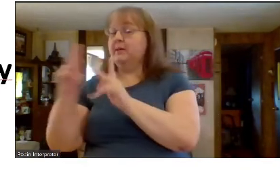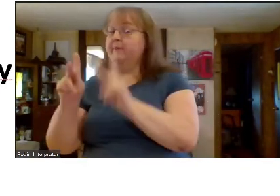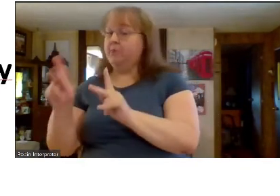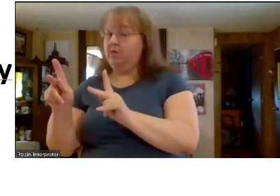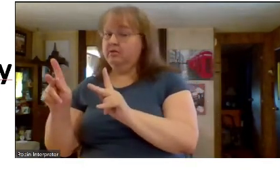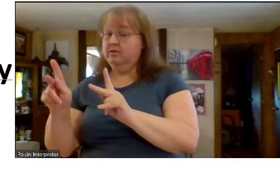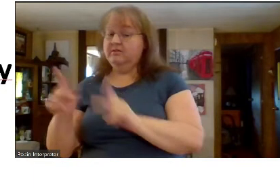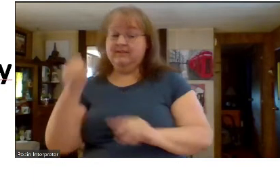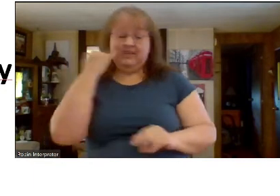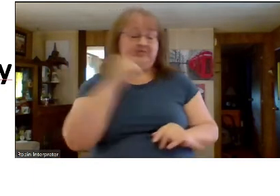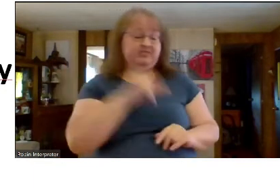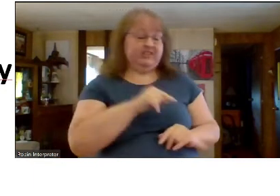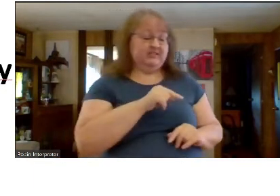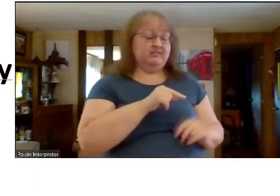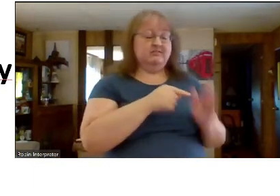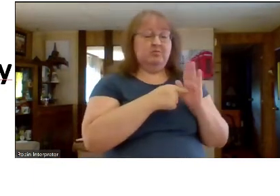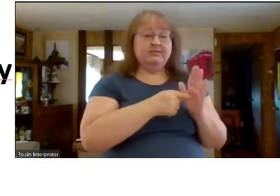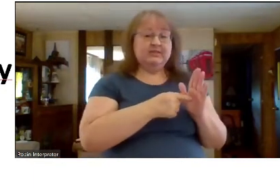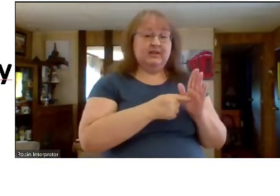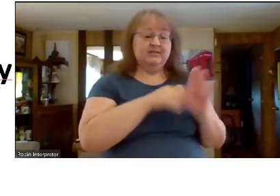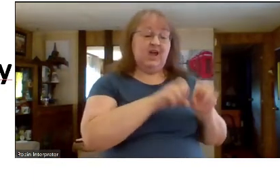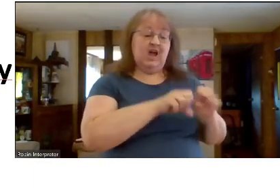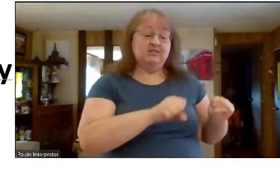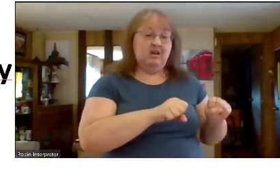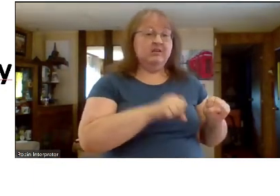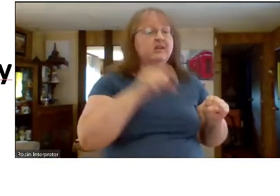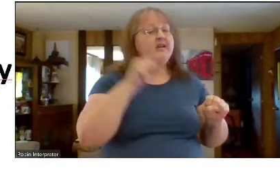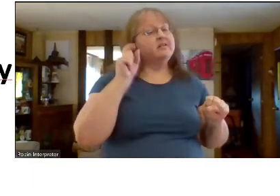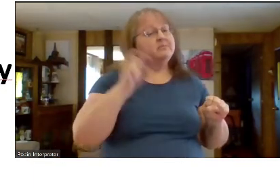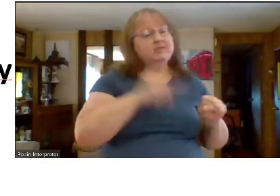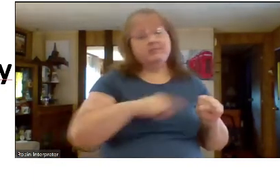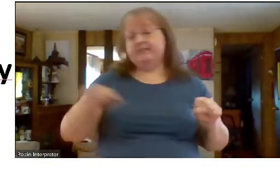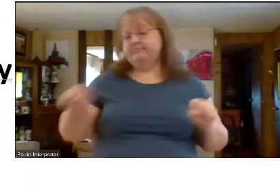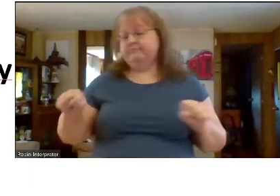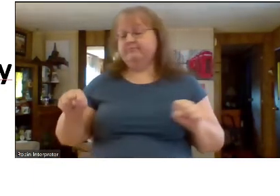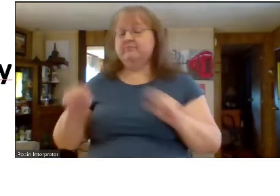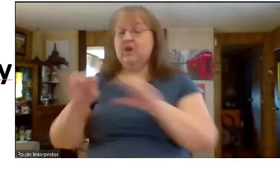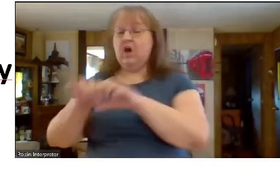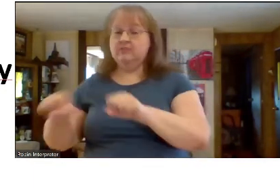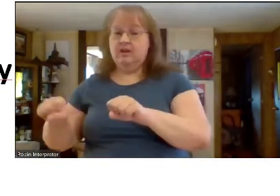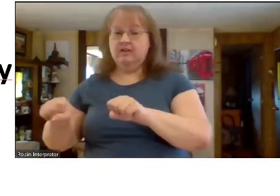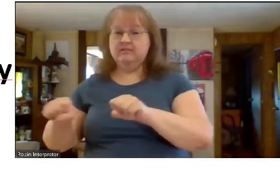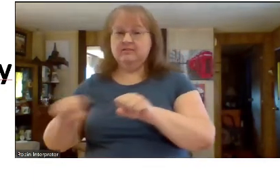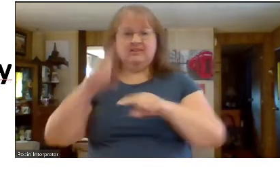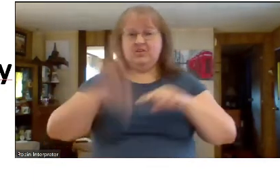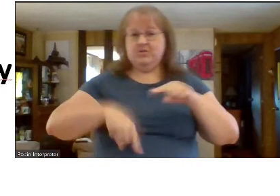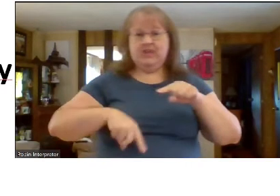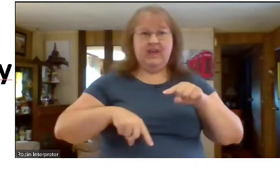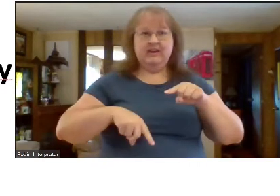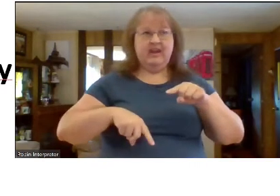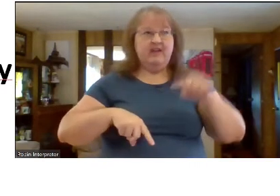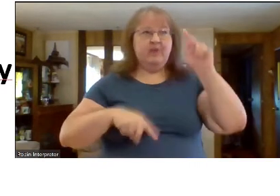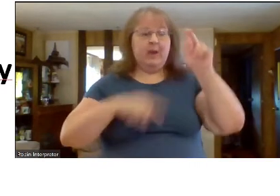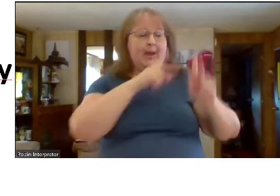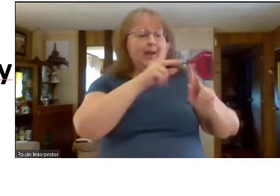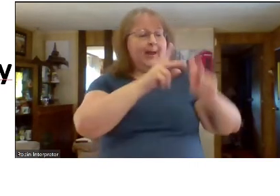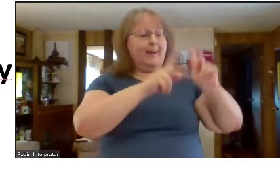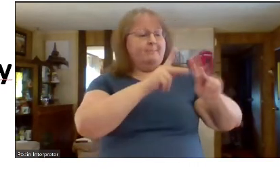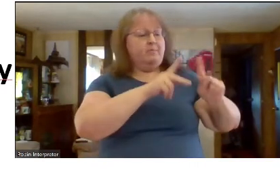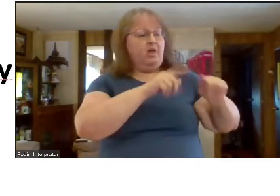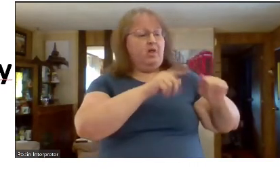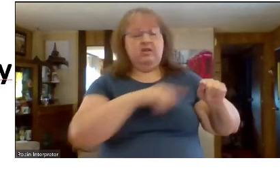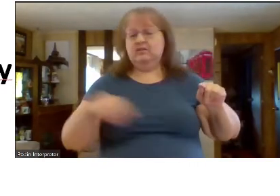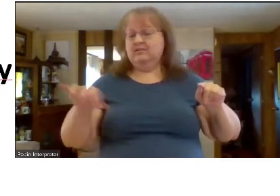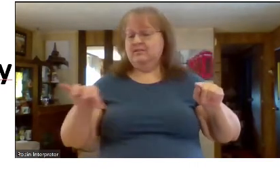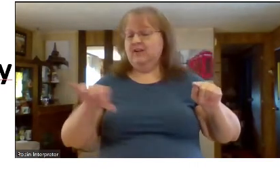If this is hot dogs, a cross must also equal hot dogs. Okay, you can't have people in one numerator and hot dogs in the